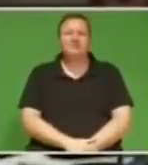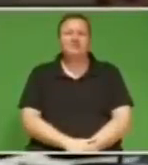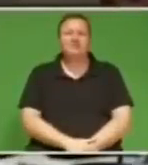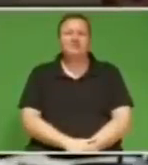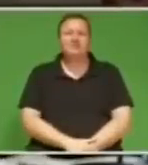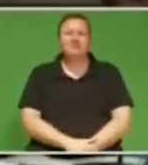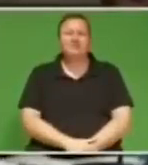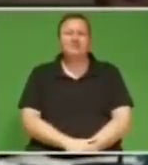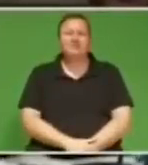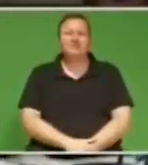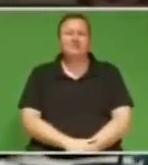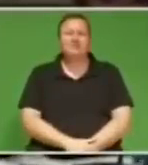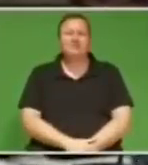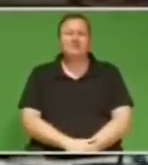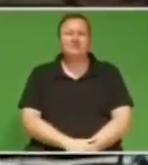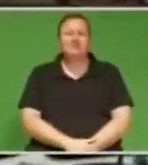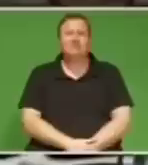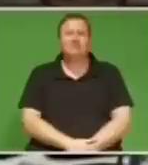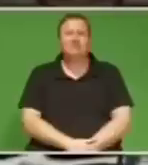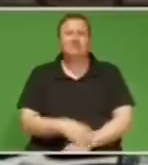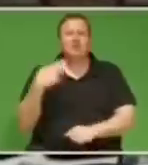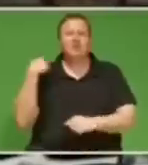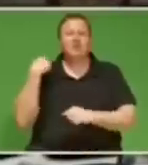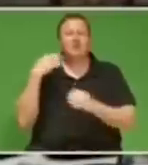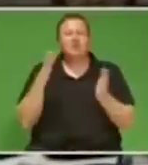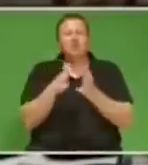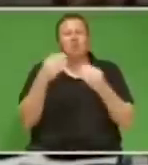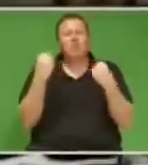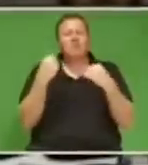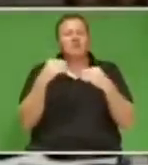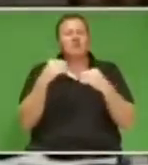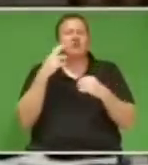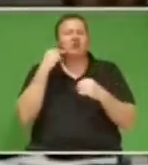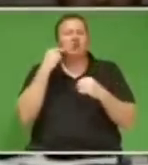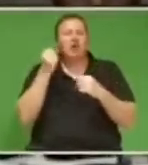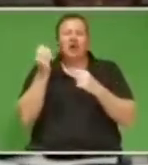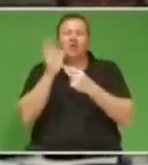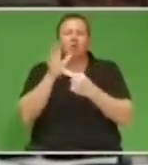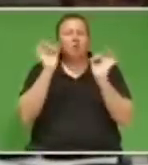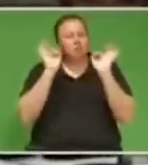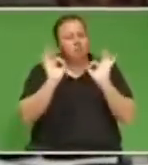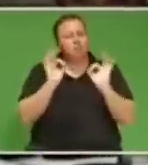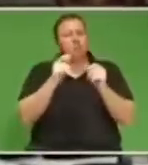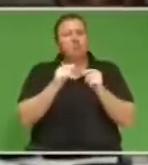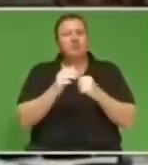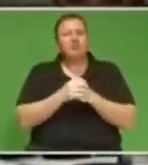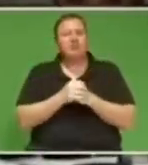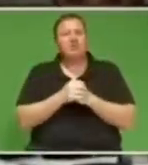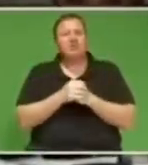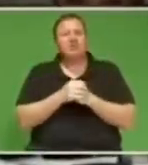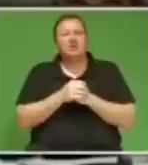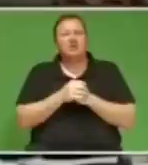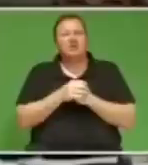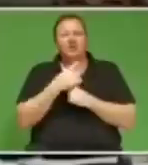Small Business, you try to shine, but kubi